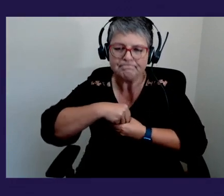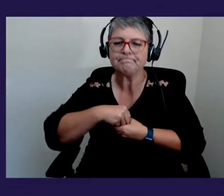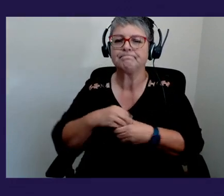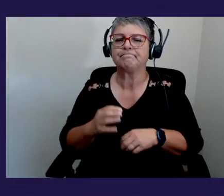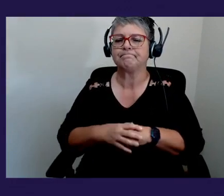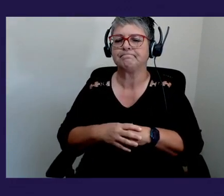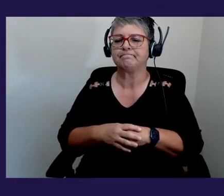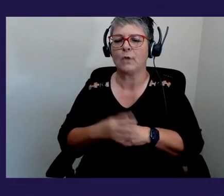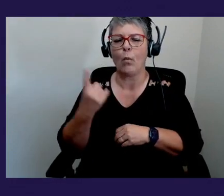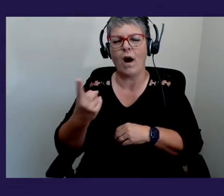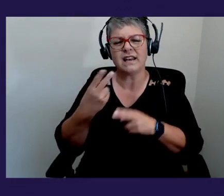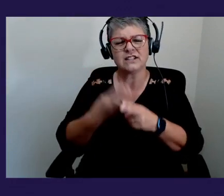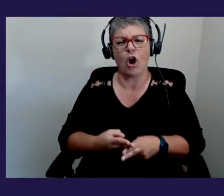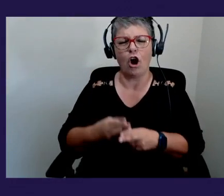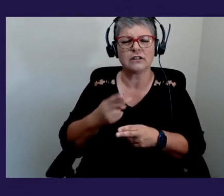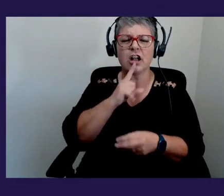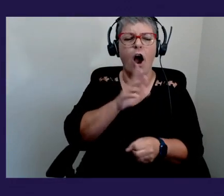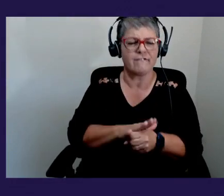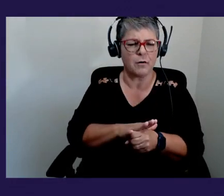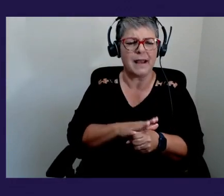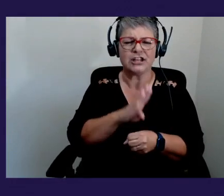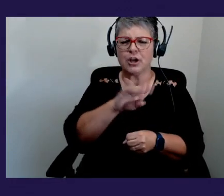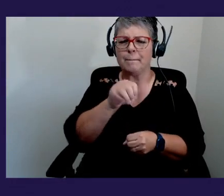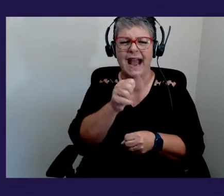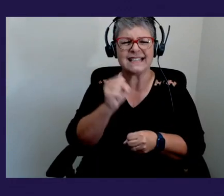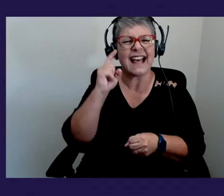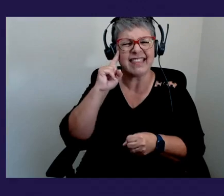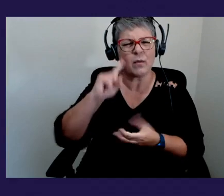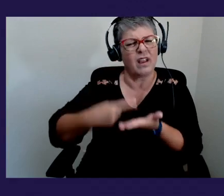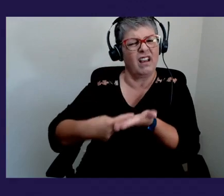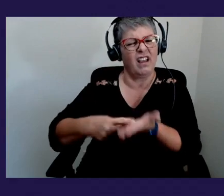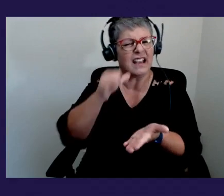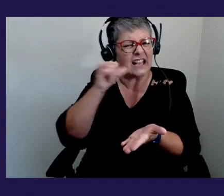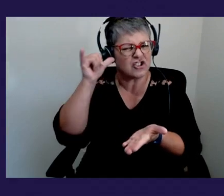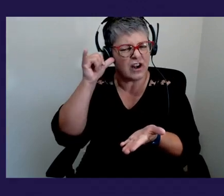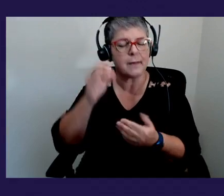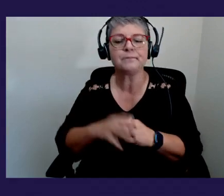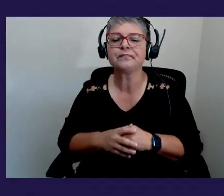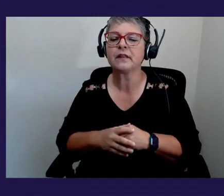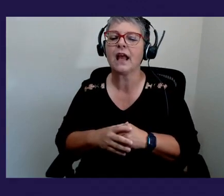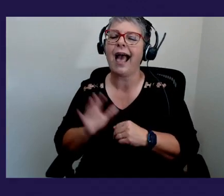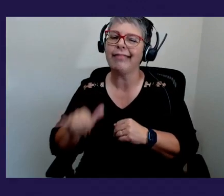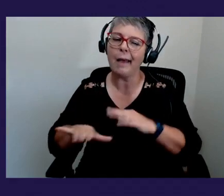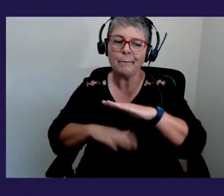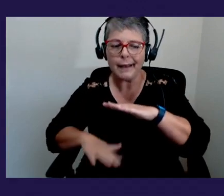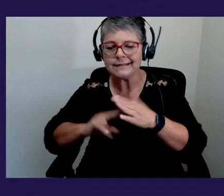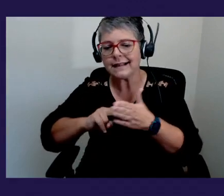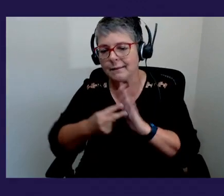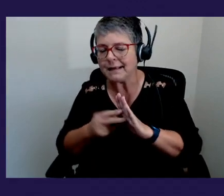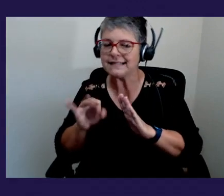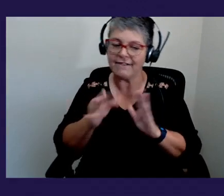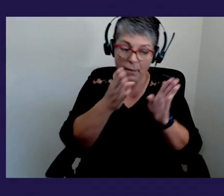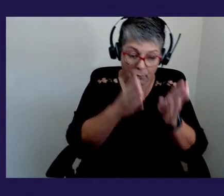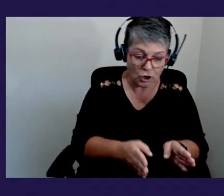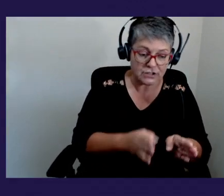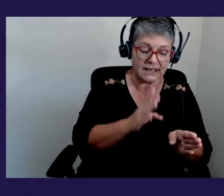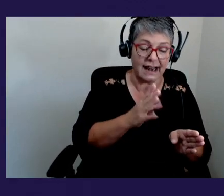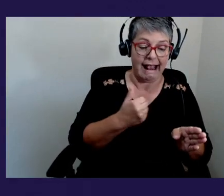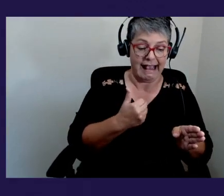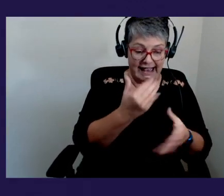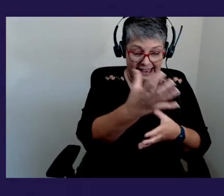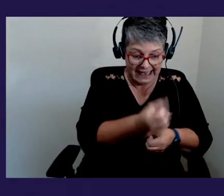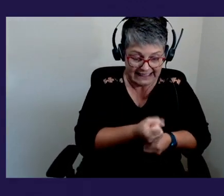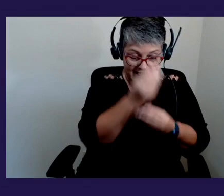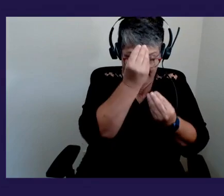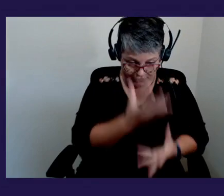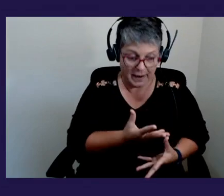bias, which I think was mentioned in yesterday's meetings. But what this essentially means is that if individuals are provided with information